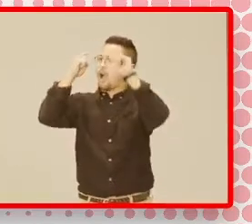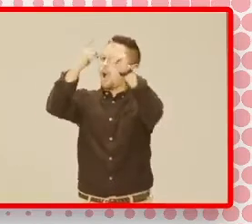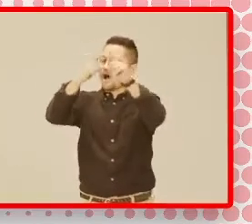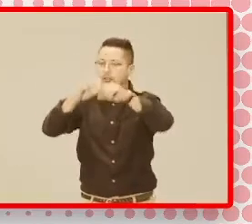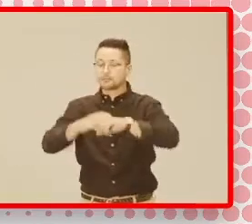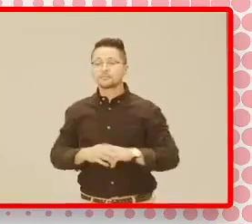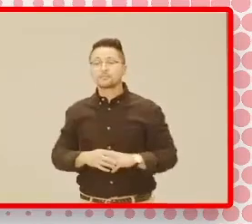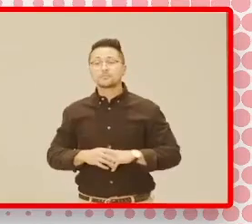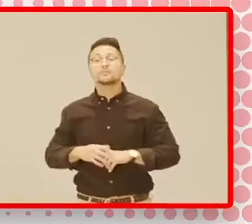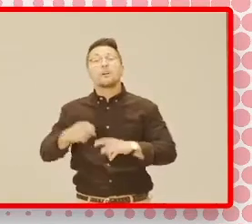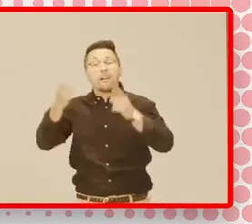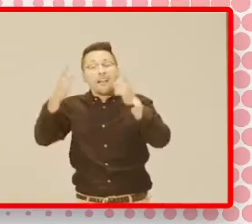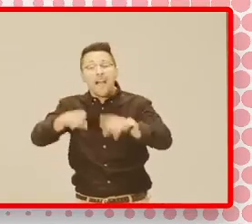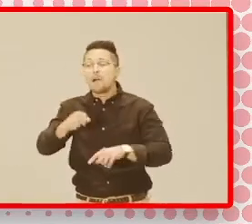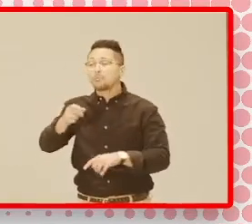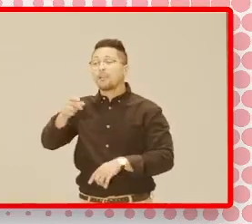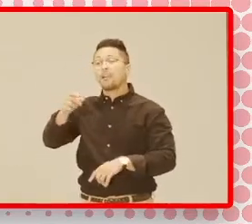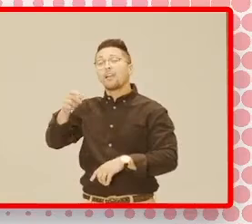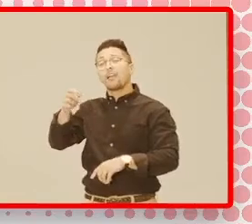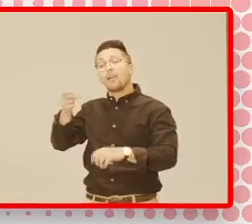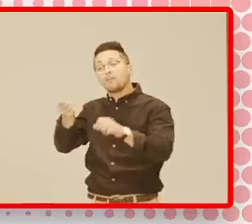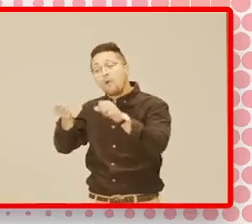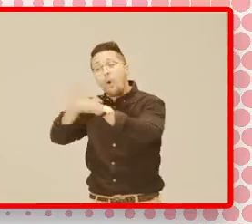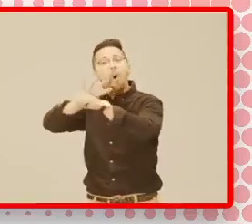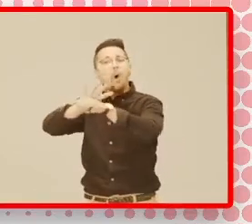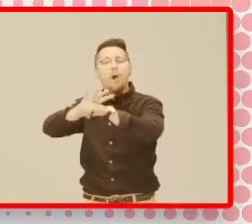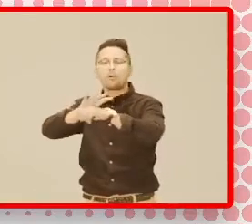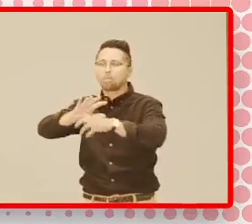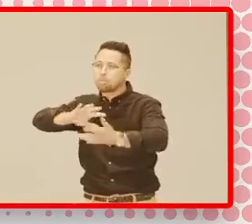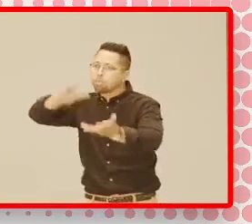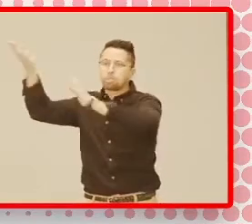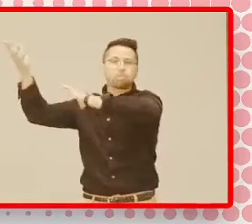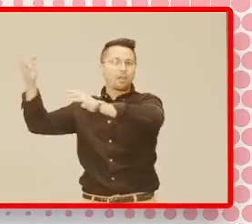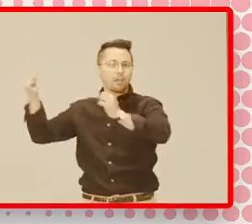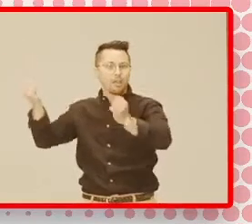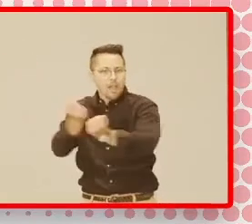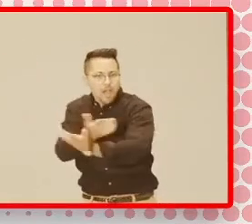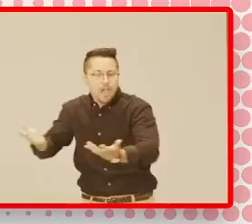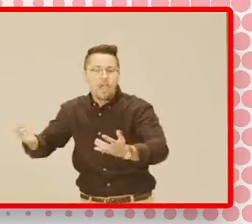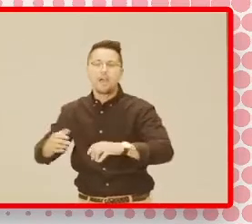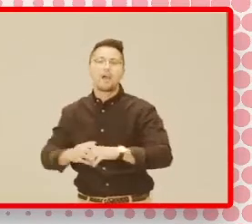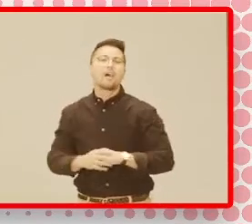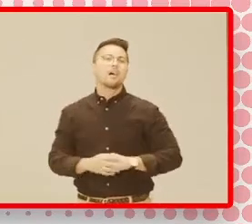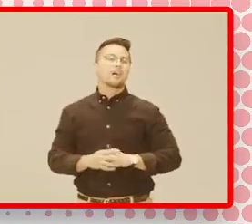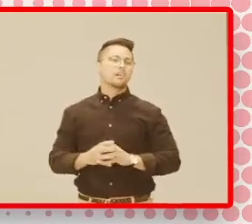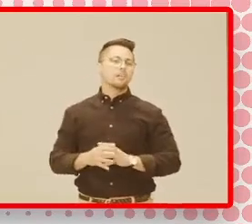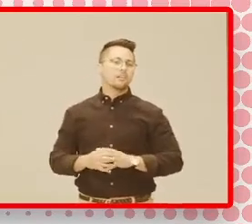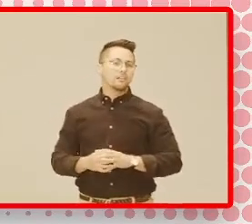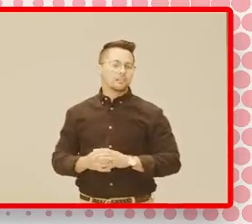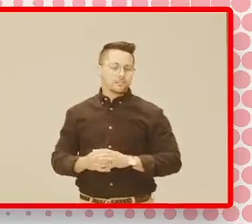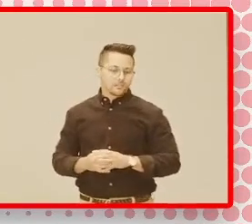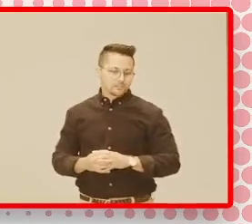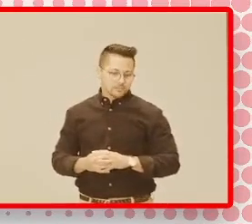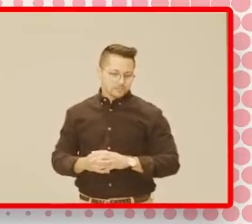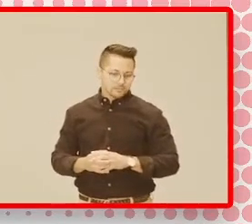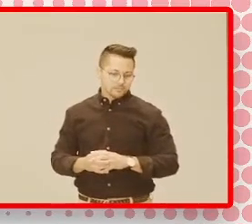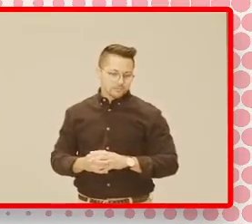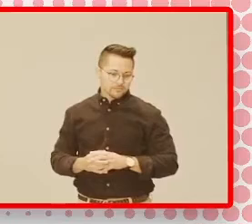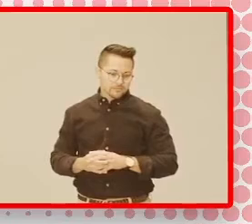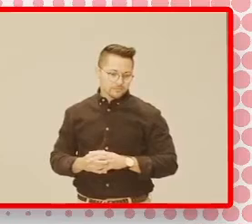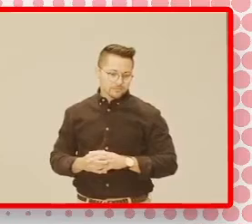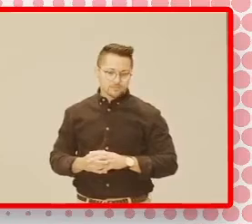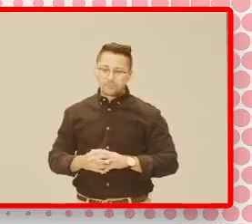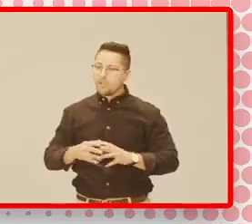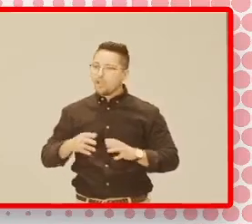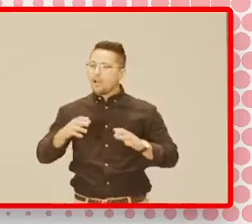COVID canceled everything. No gym to train in, no lakes to swim